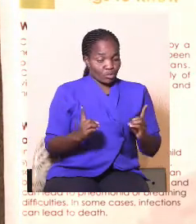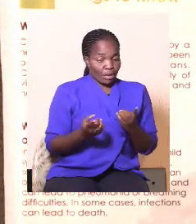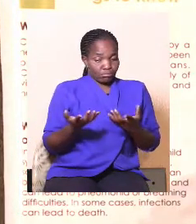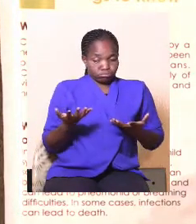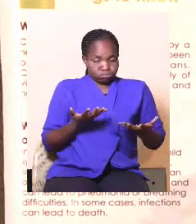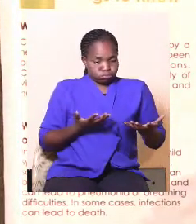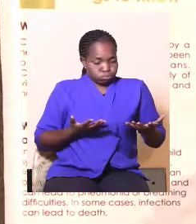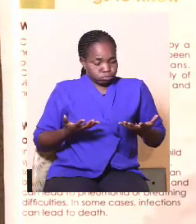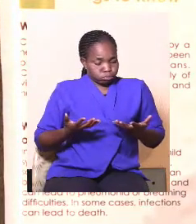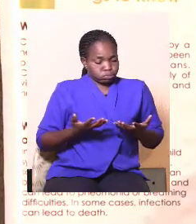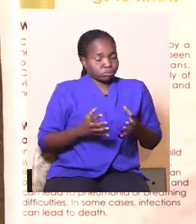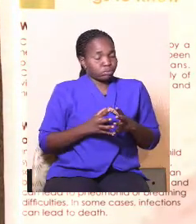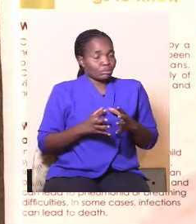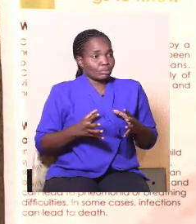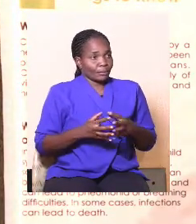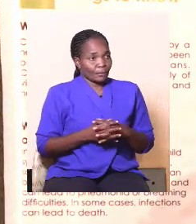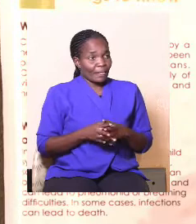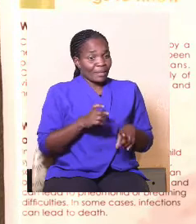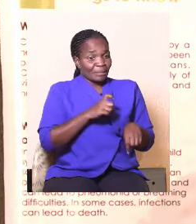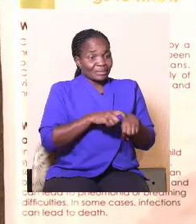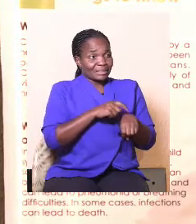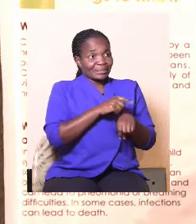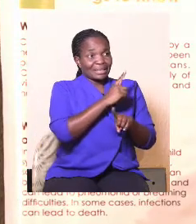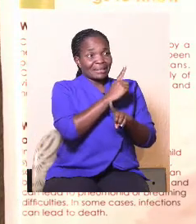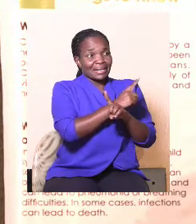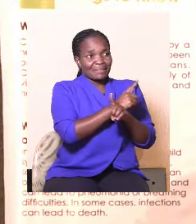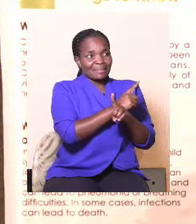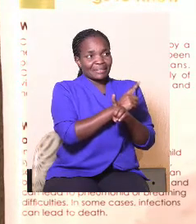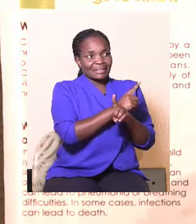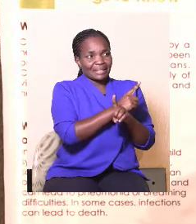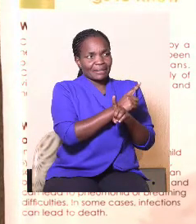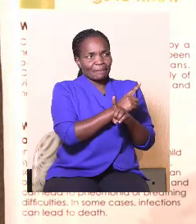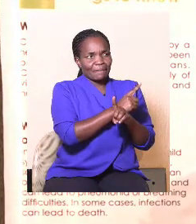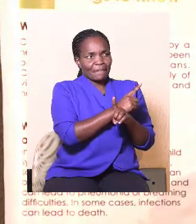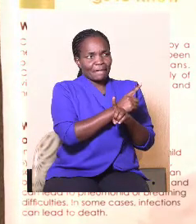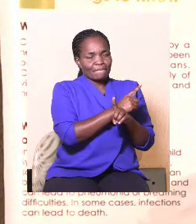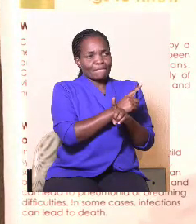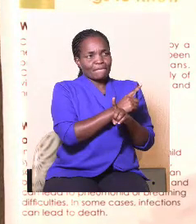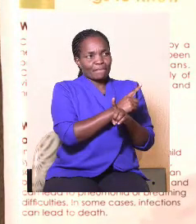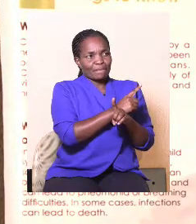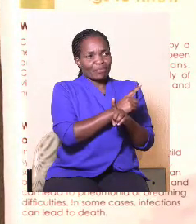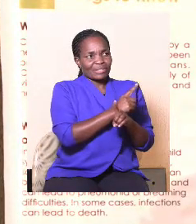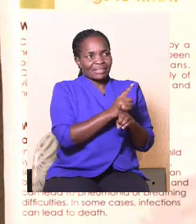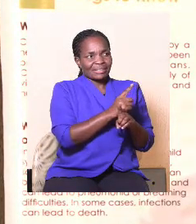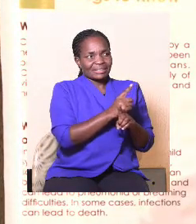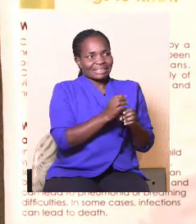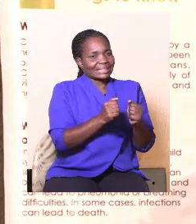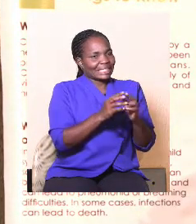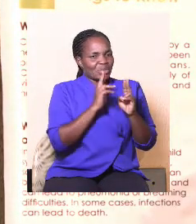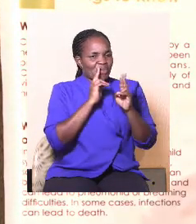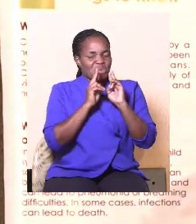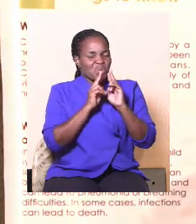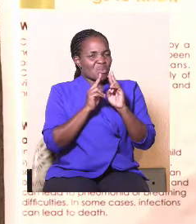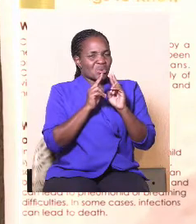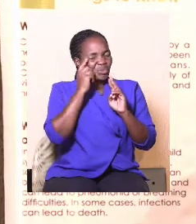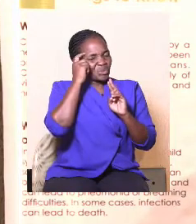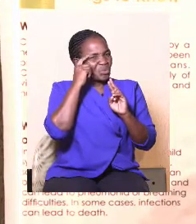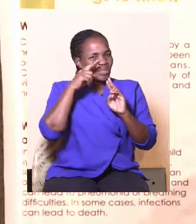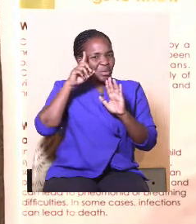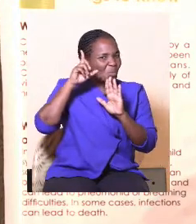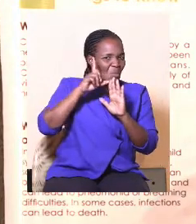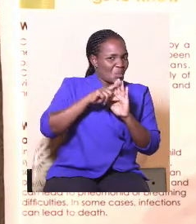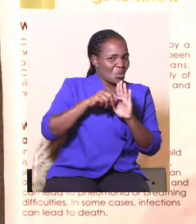liberty to do that. Government at the moment has not started that discussion with, has not taken